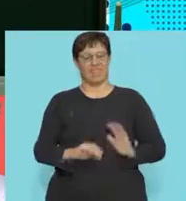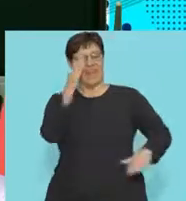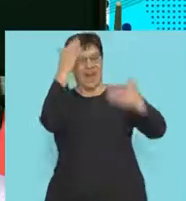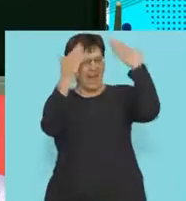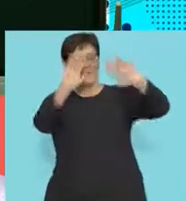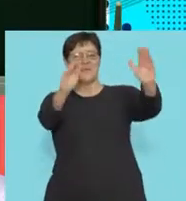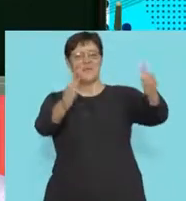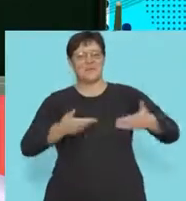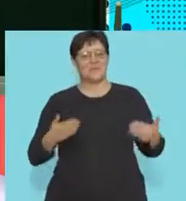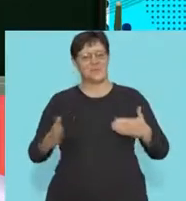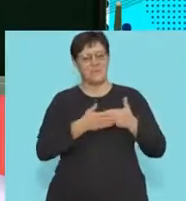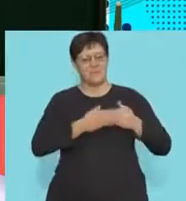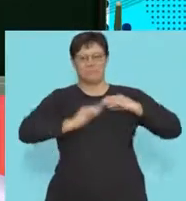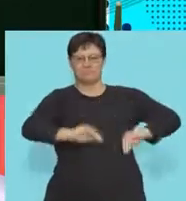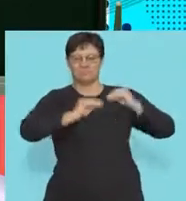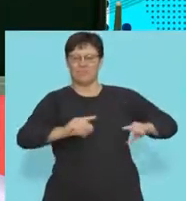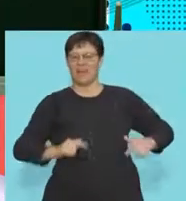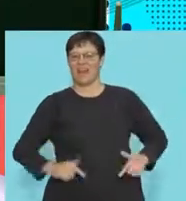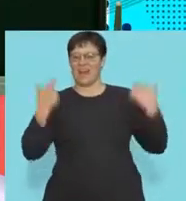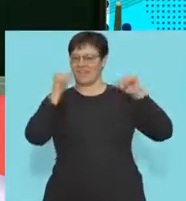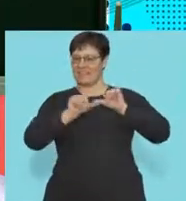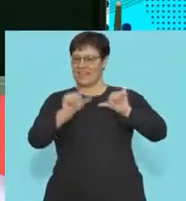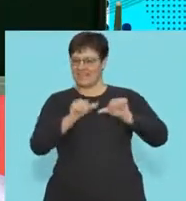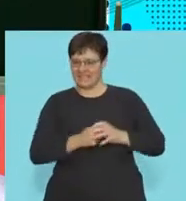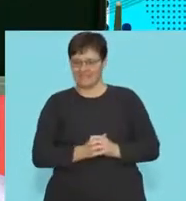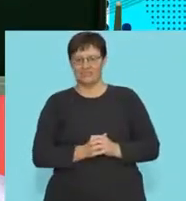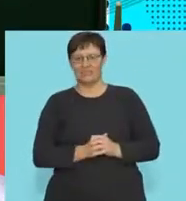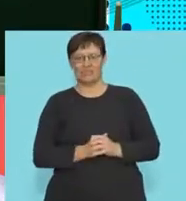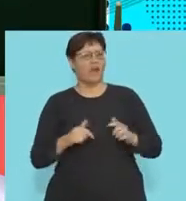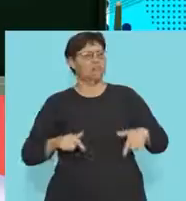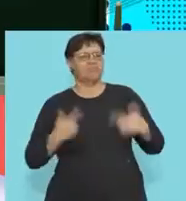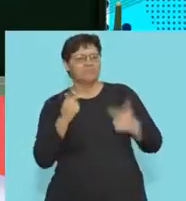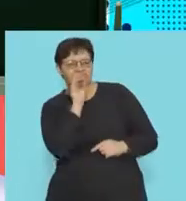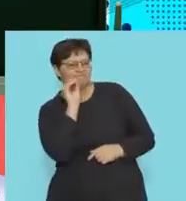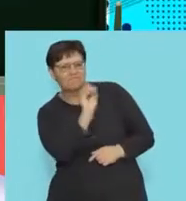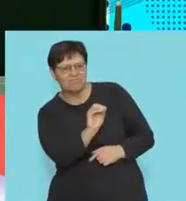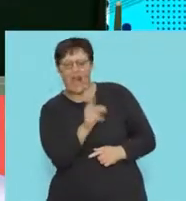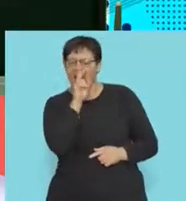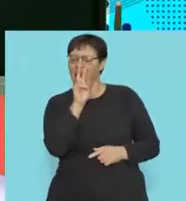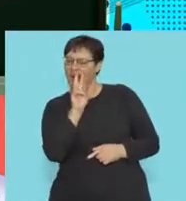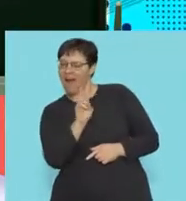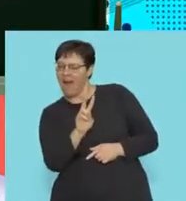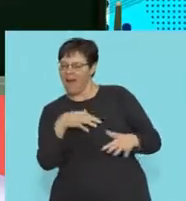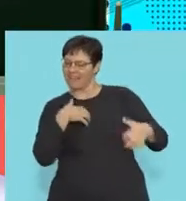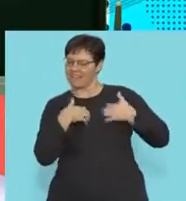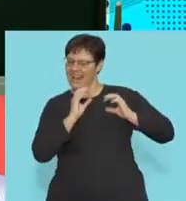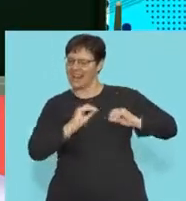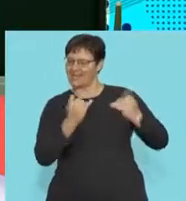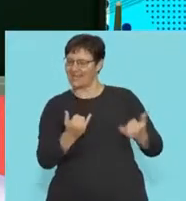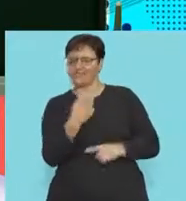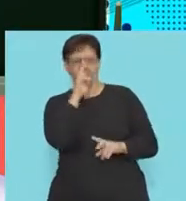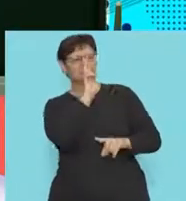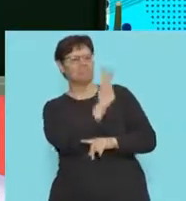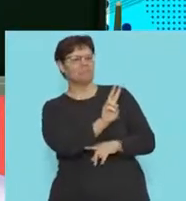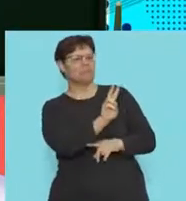Welcome Life Science learners to another installment of Life Sciences. Trust that you guys are well and excited about our lesson today. Let's look at what we're